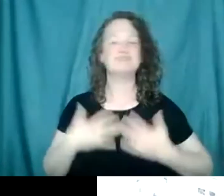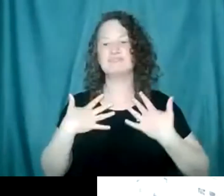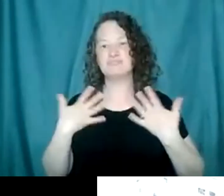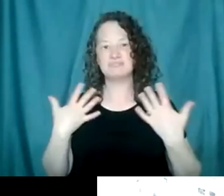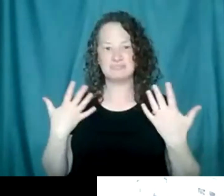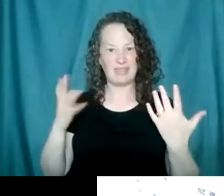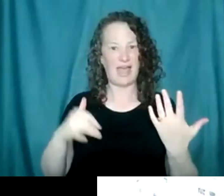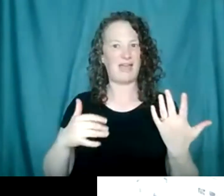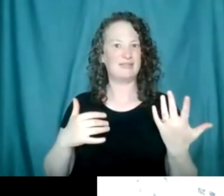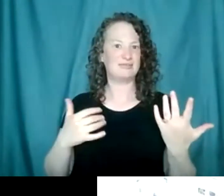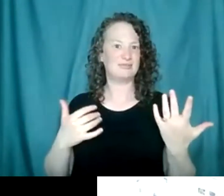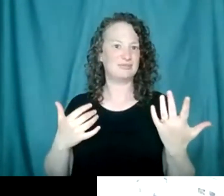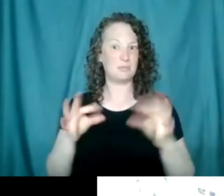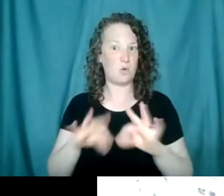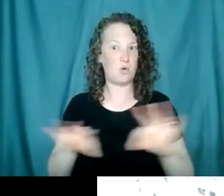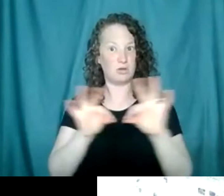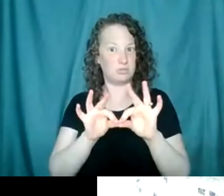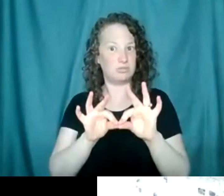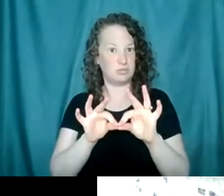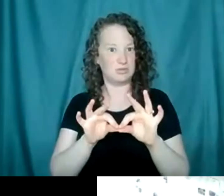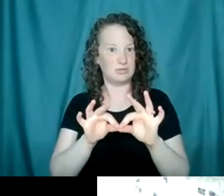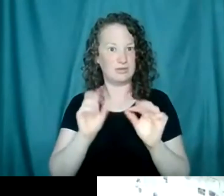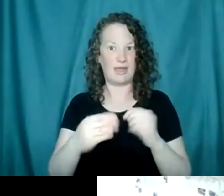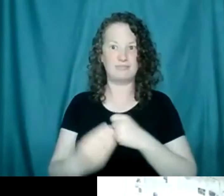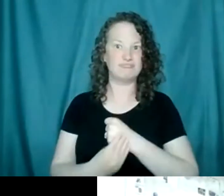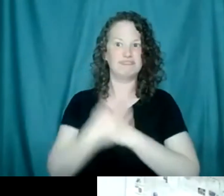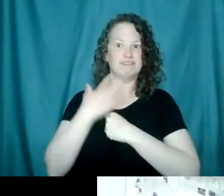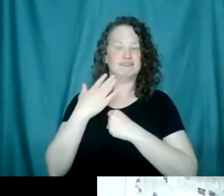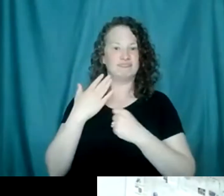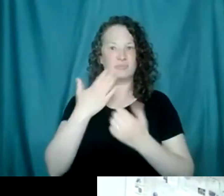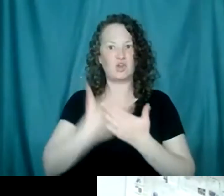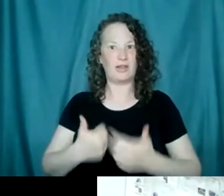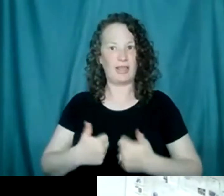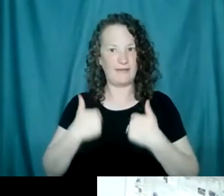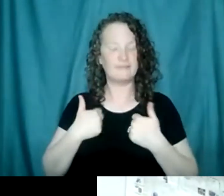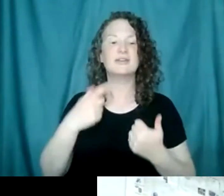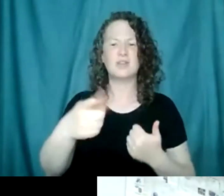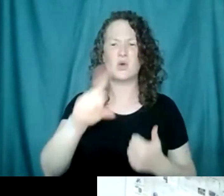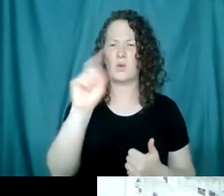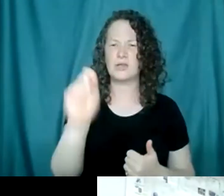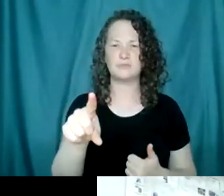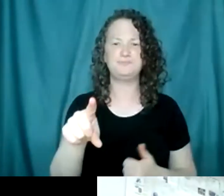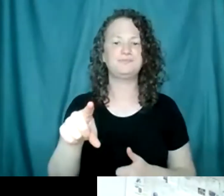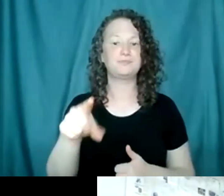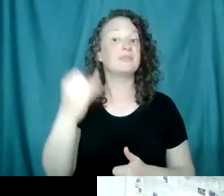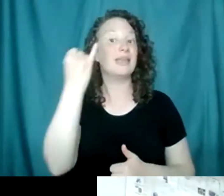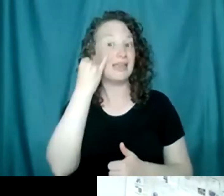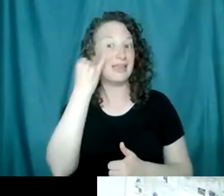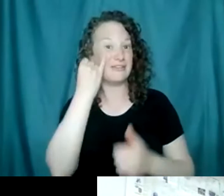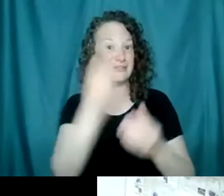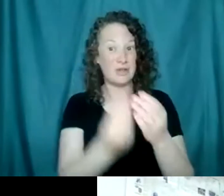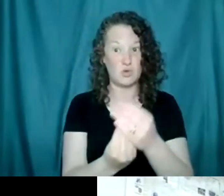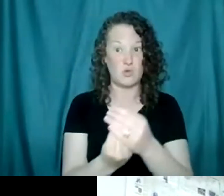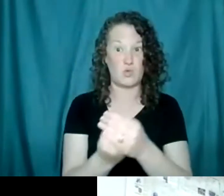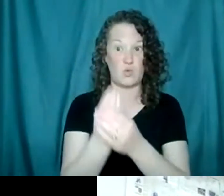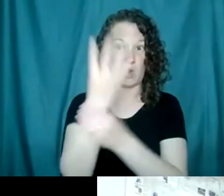of nature can influence our quality of life. There's a question here: if you grow a plant on a different planet, will it